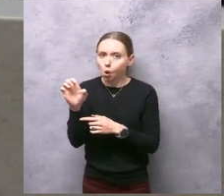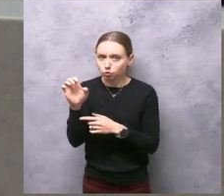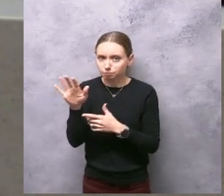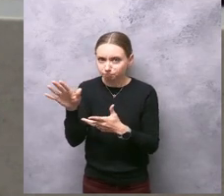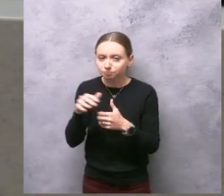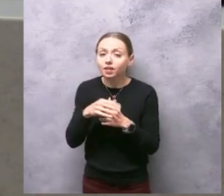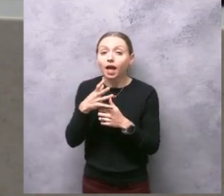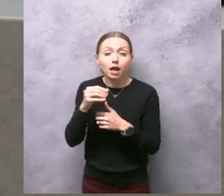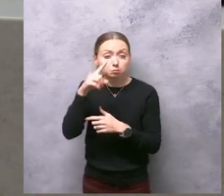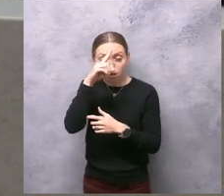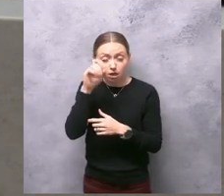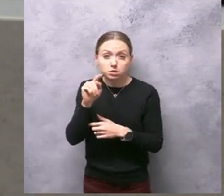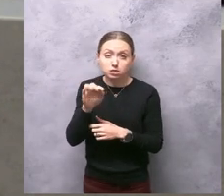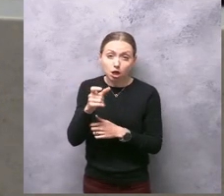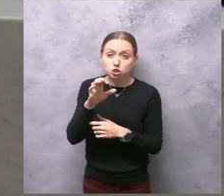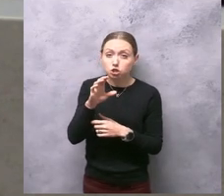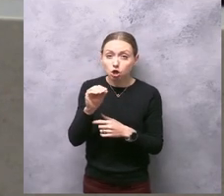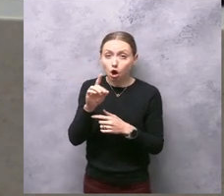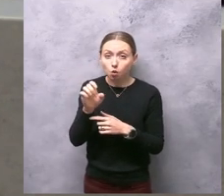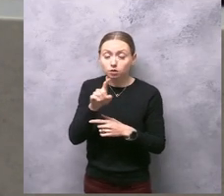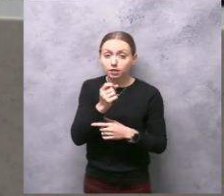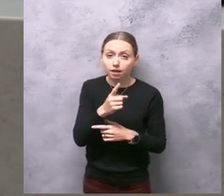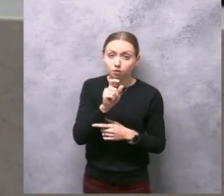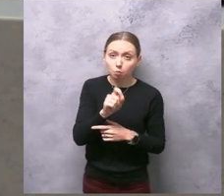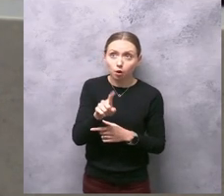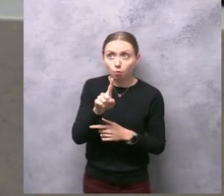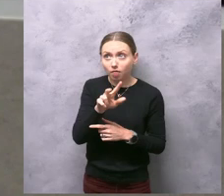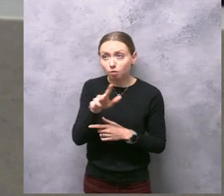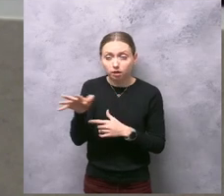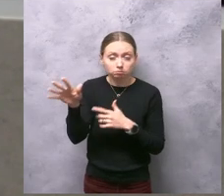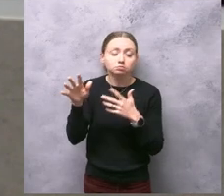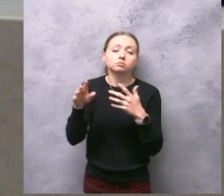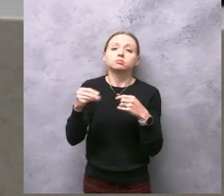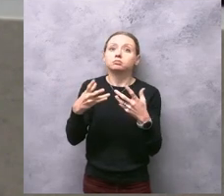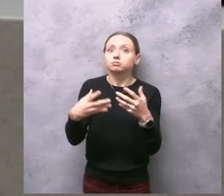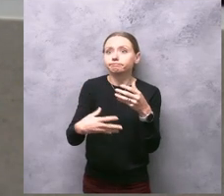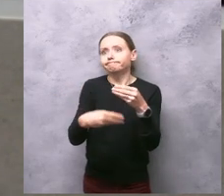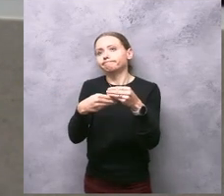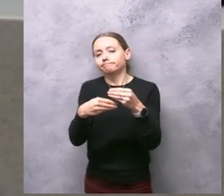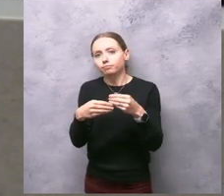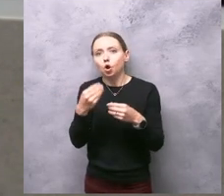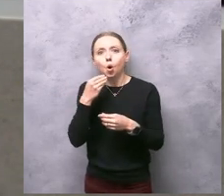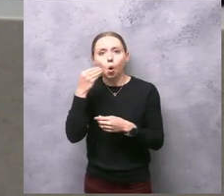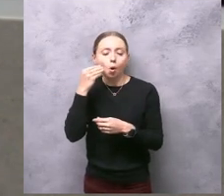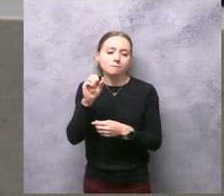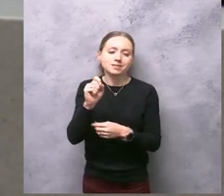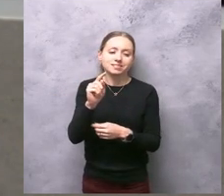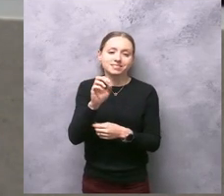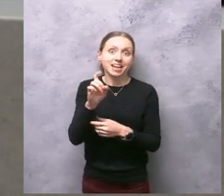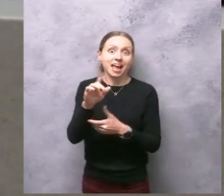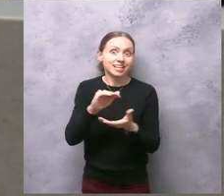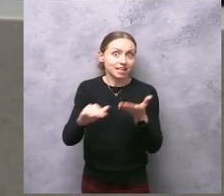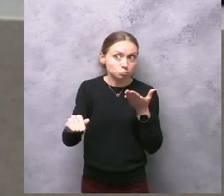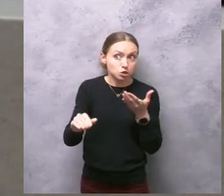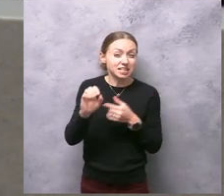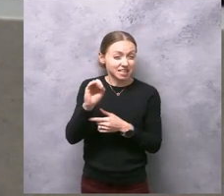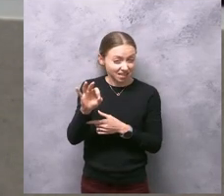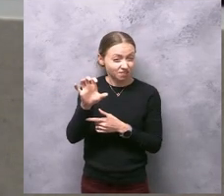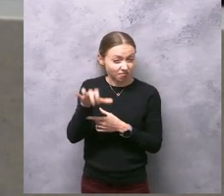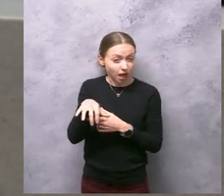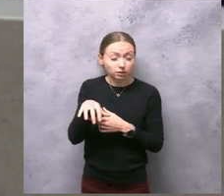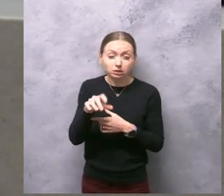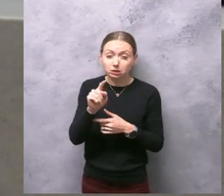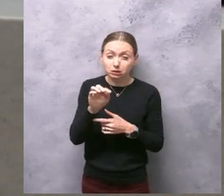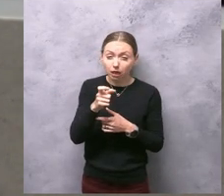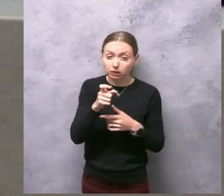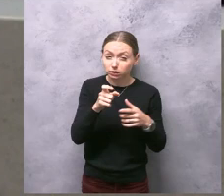403.302, and whereas Tax Code Section 11.13N provides an additional residential home section if the exemption is adopted by the governing body of the